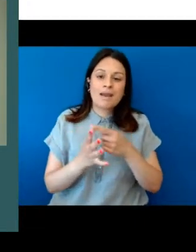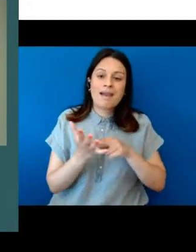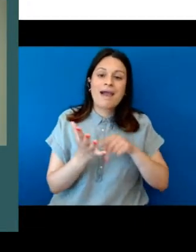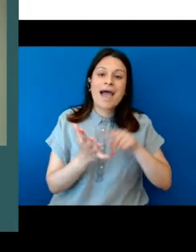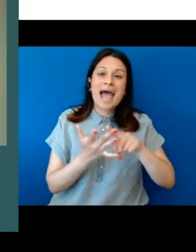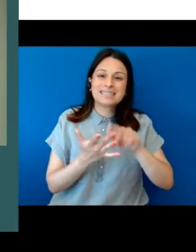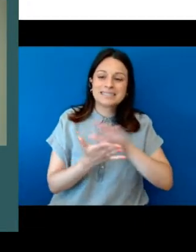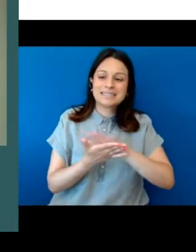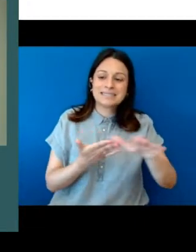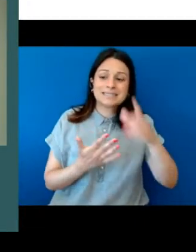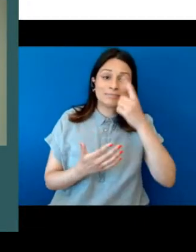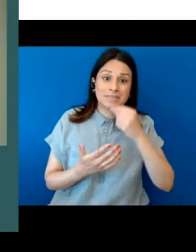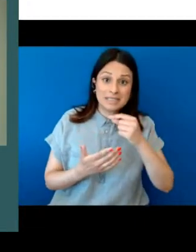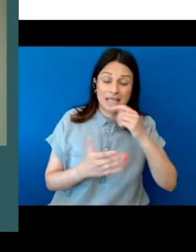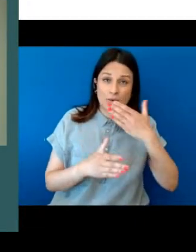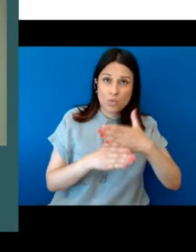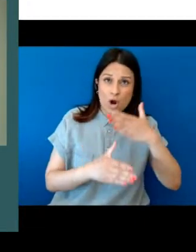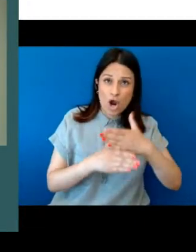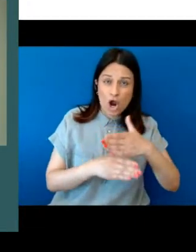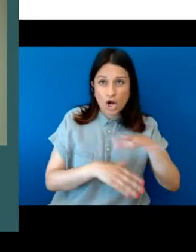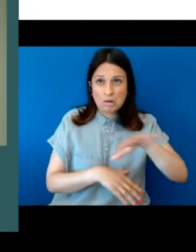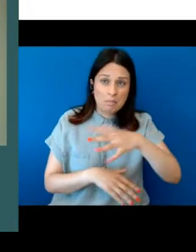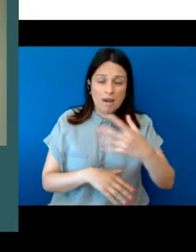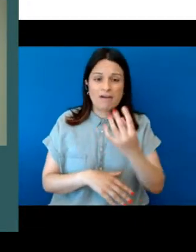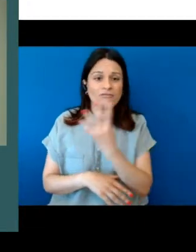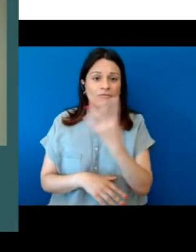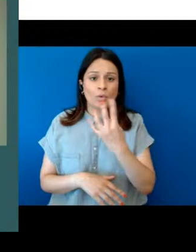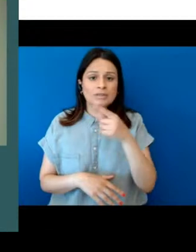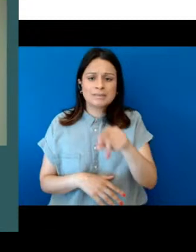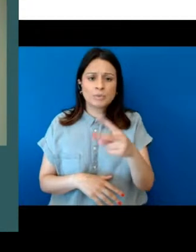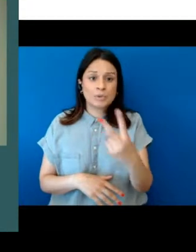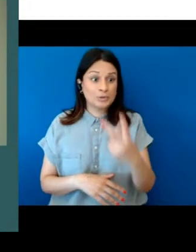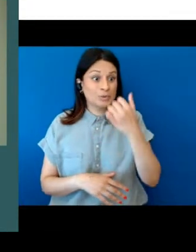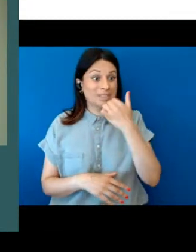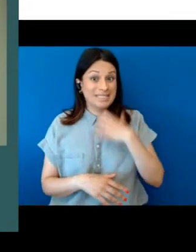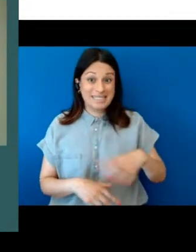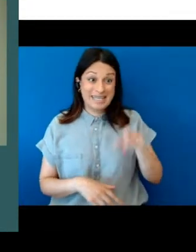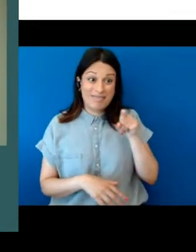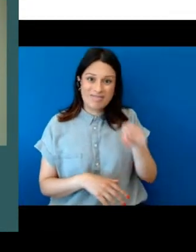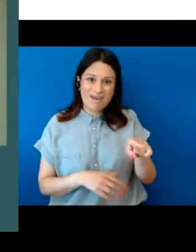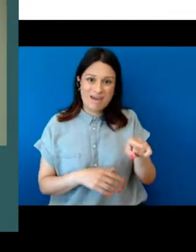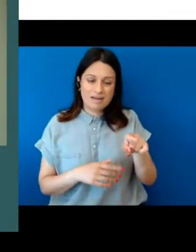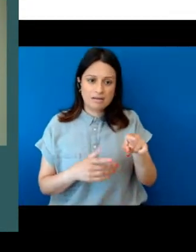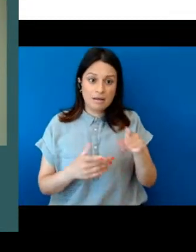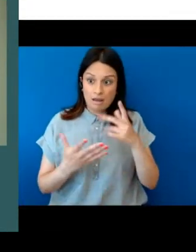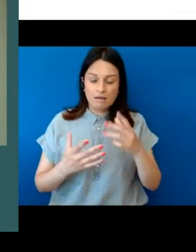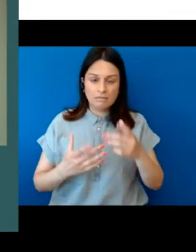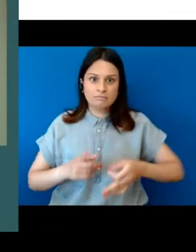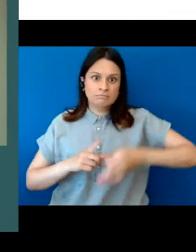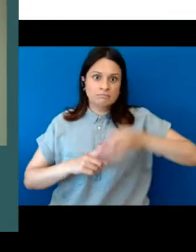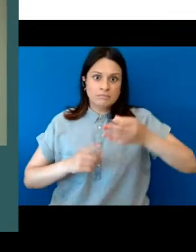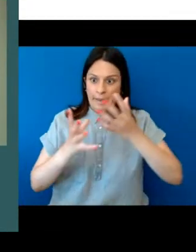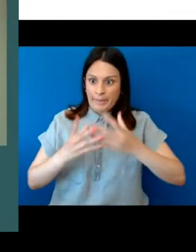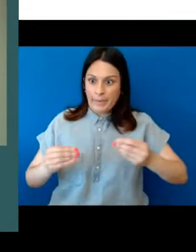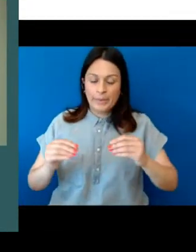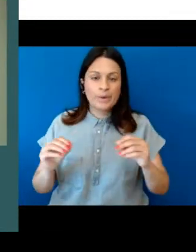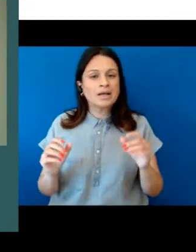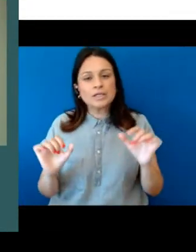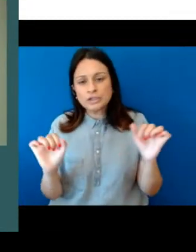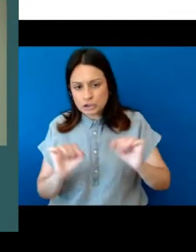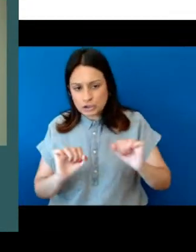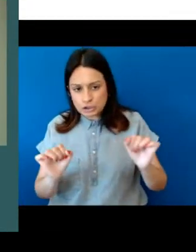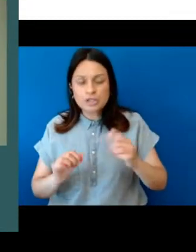about 14.2. So they're not massively effective, but they do help somewhat. And